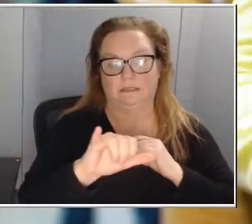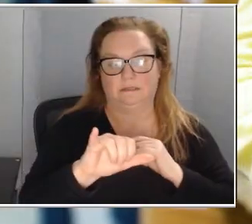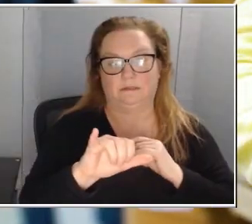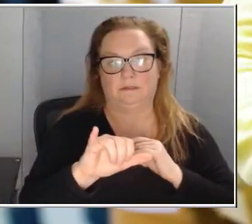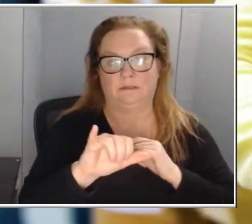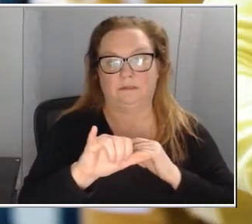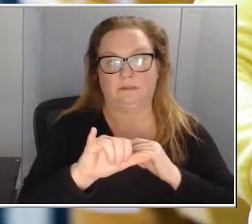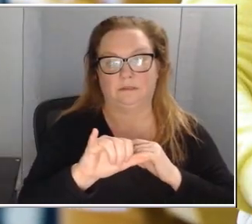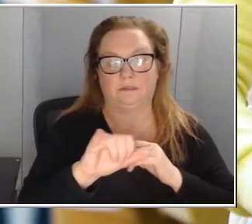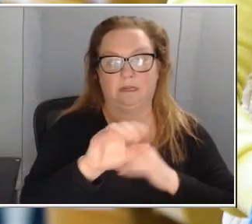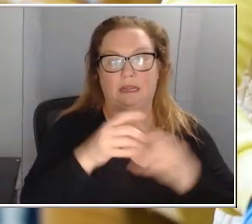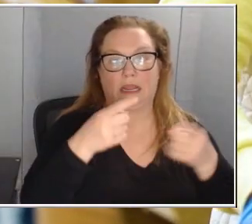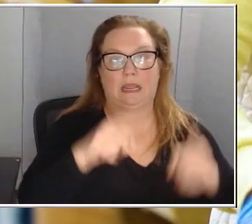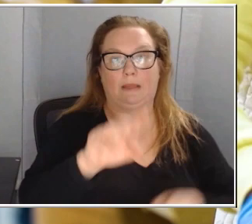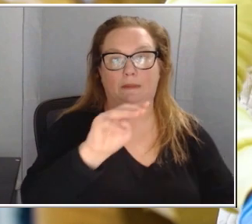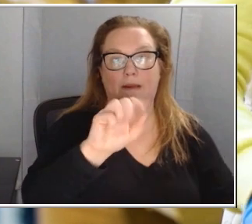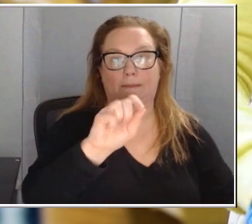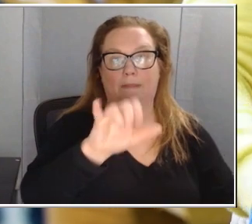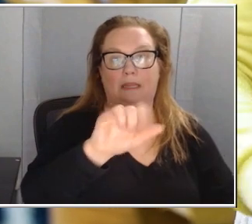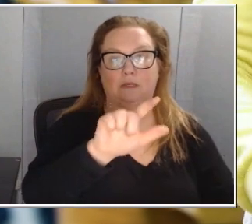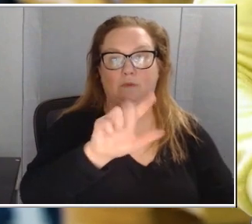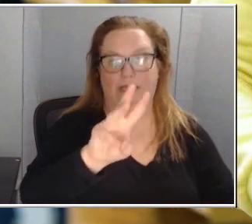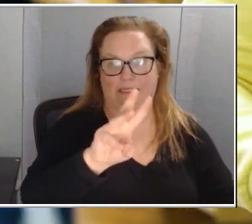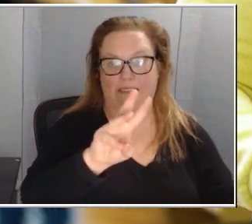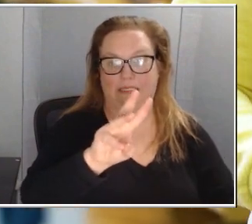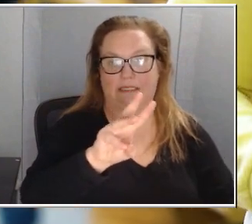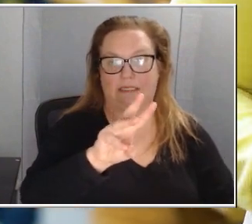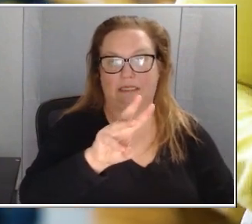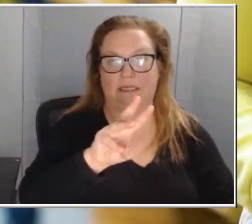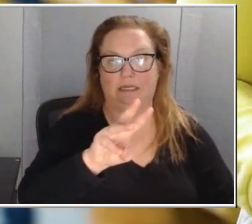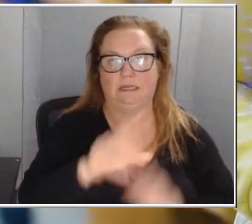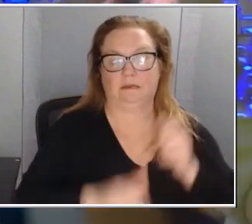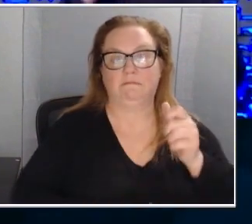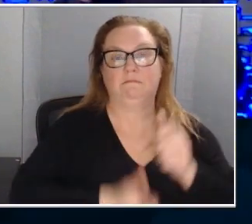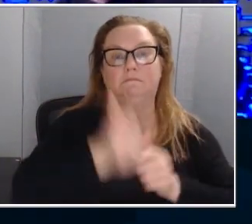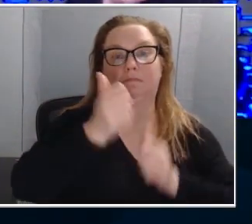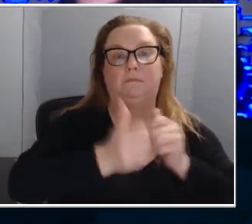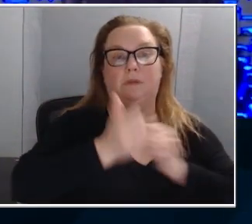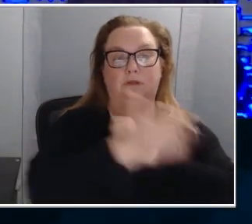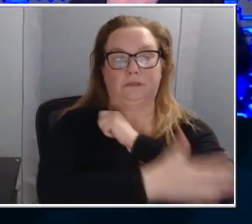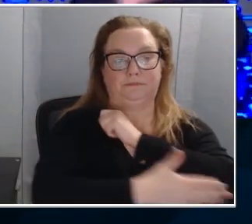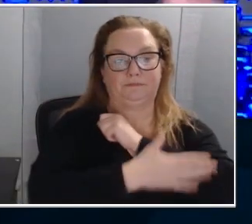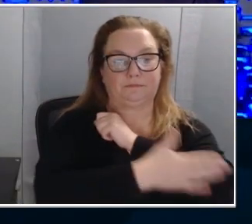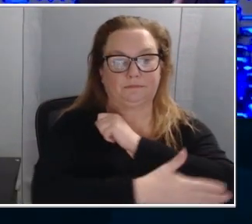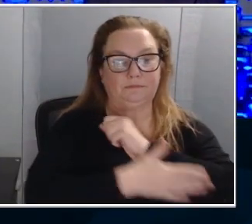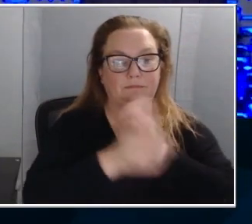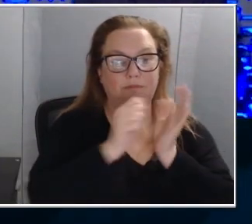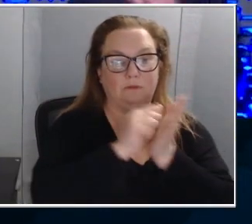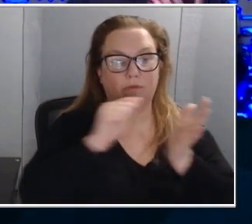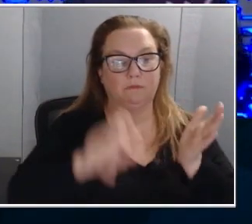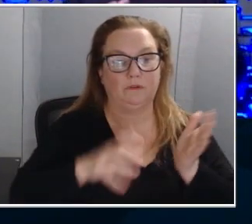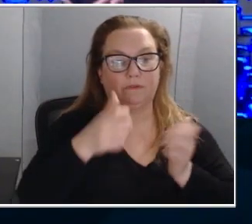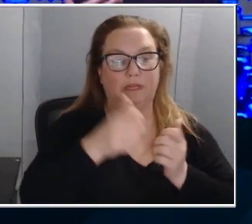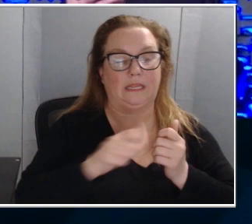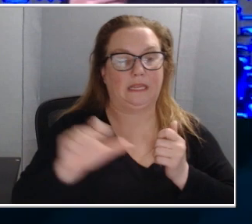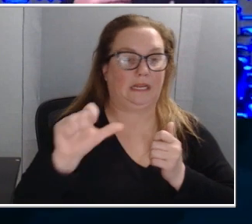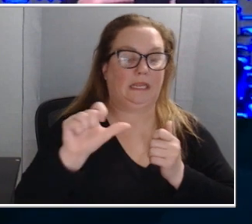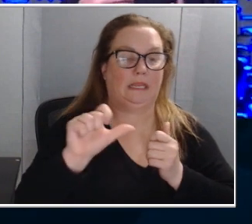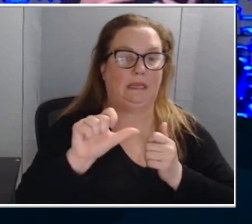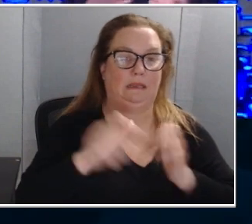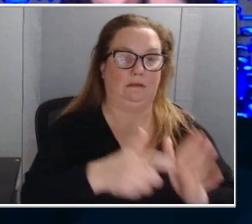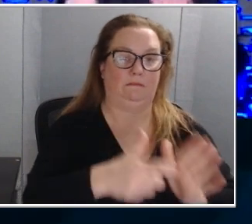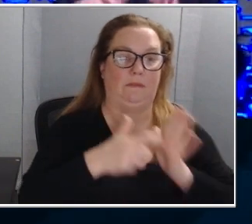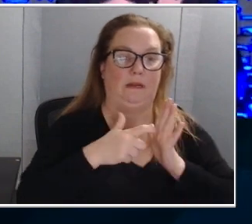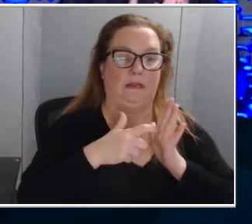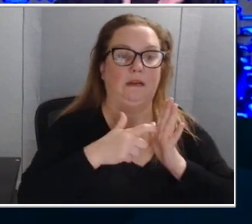occurred on May 26th. That's when most of the counties kind of took away any kind of mandate and had